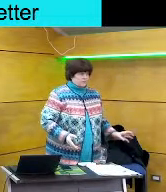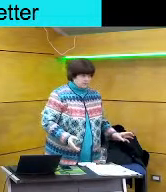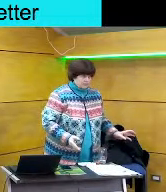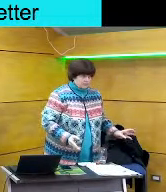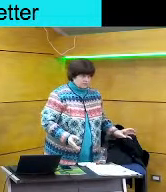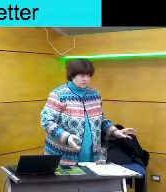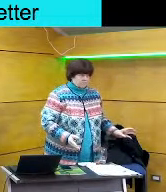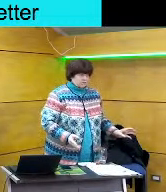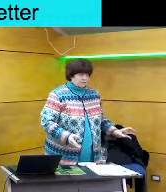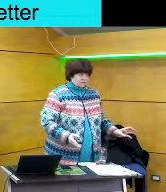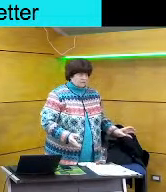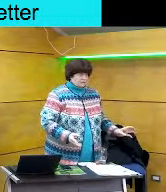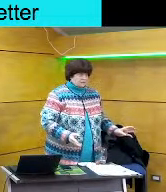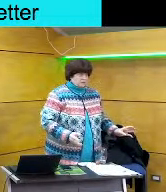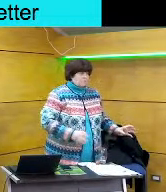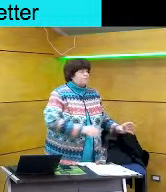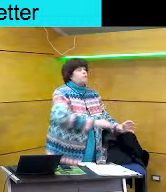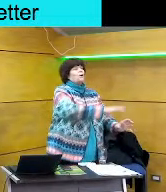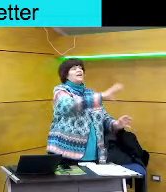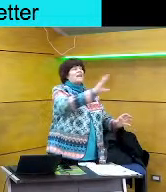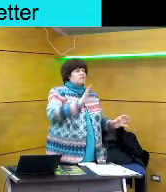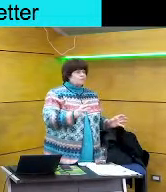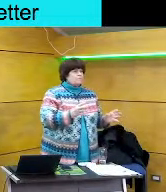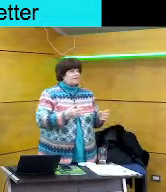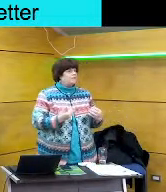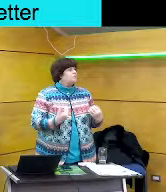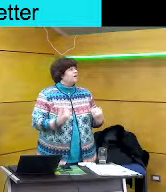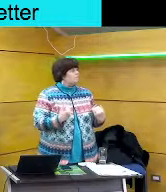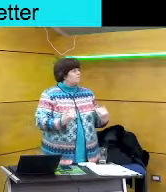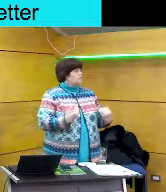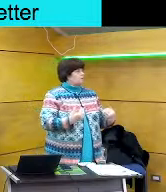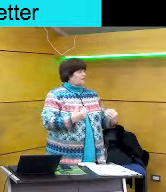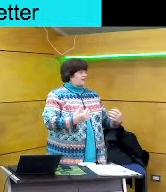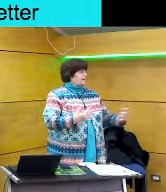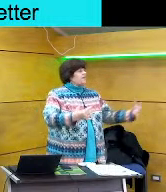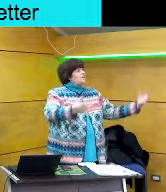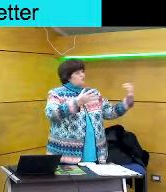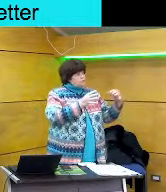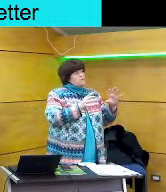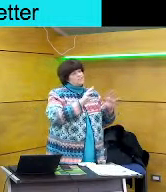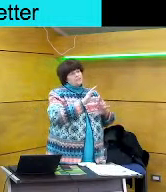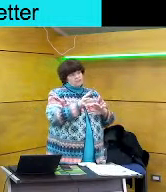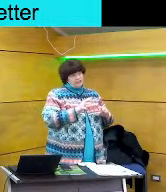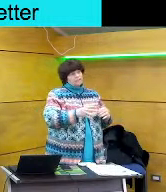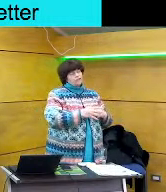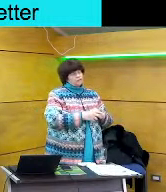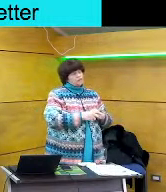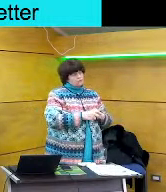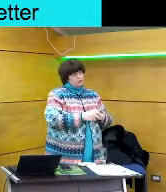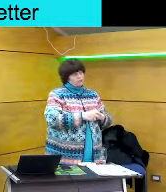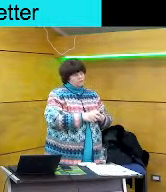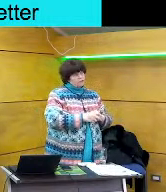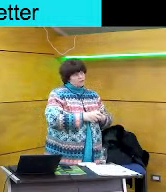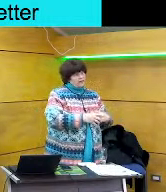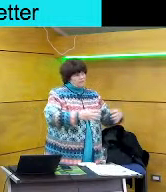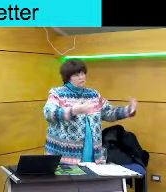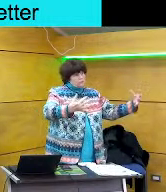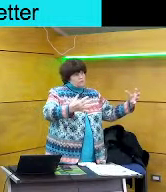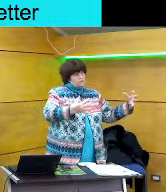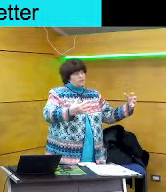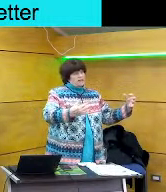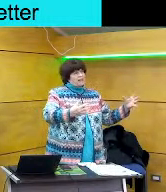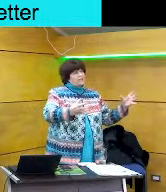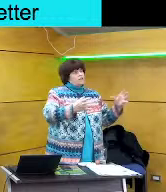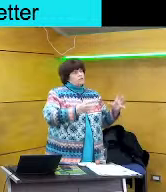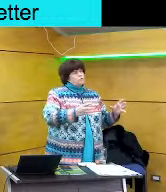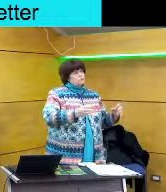always volunteer. But if you want everybody to be comfortable with that, you need to change your structure in your classroom